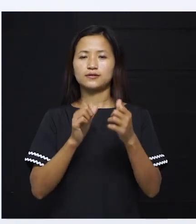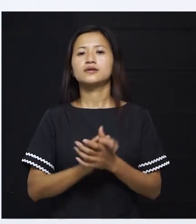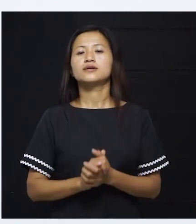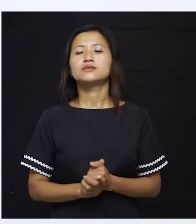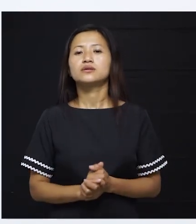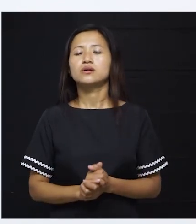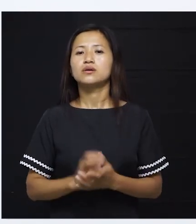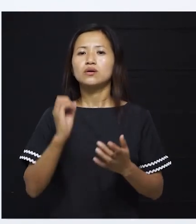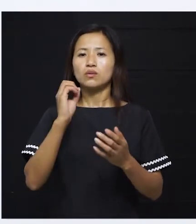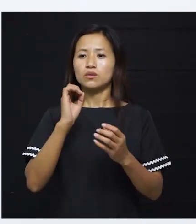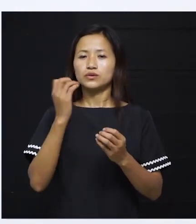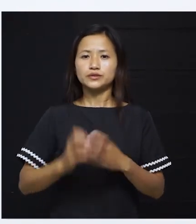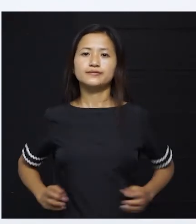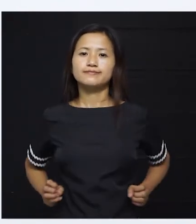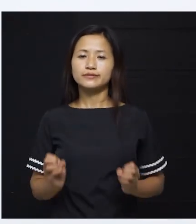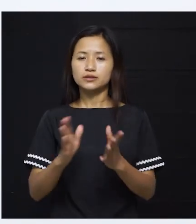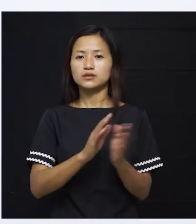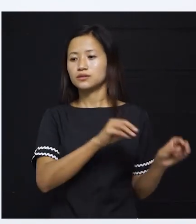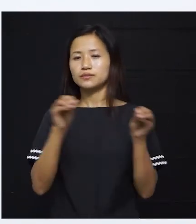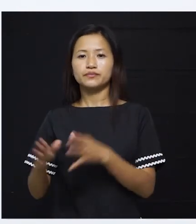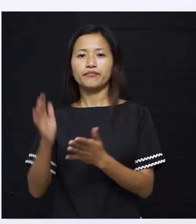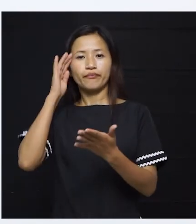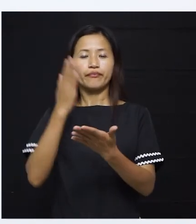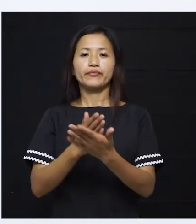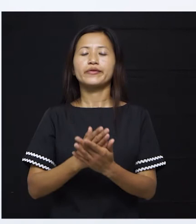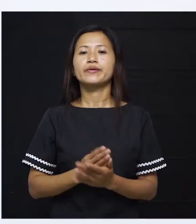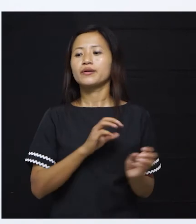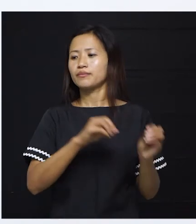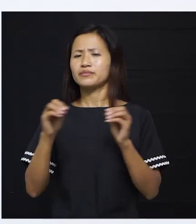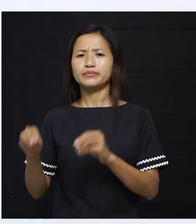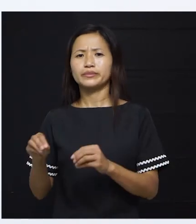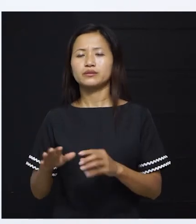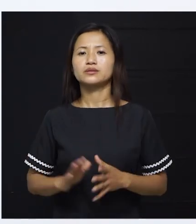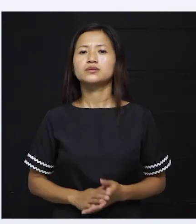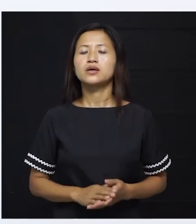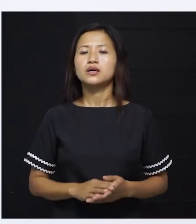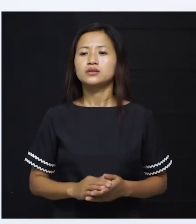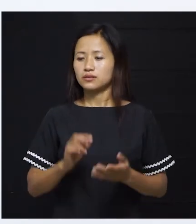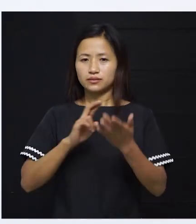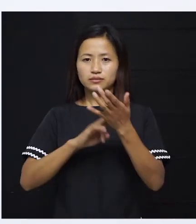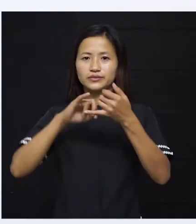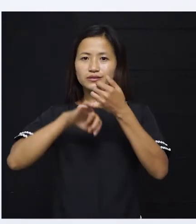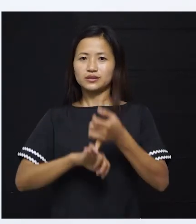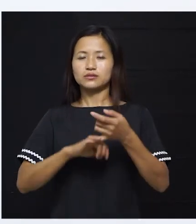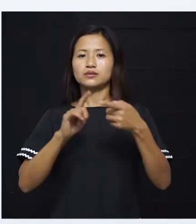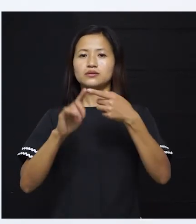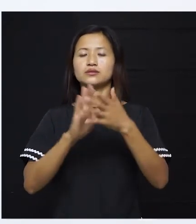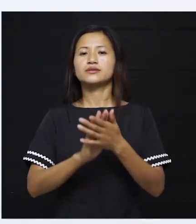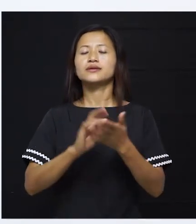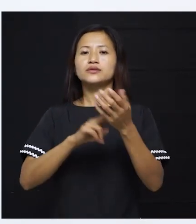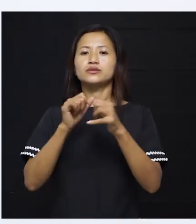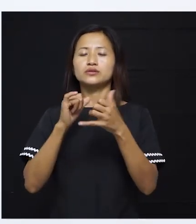the origin and the migration. It is also believed that the Nagas have migrated from the Southeastern Asian countries because